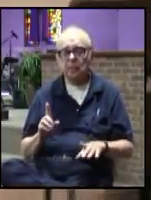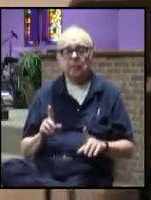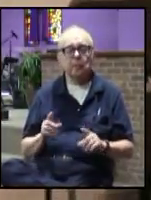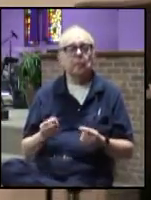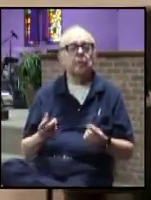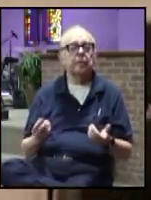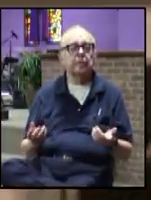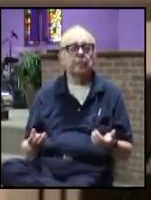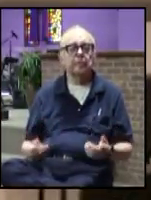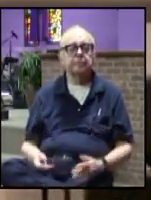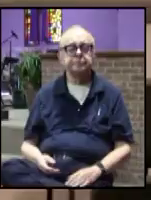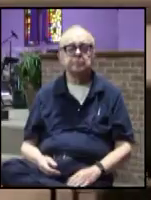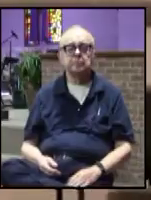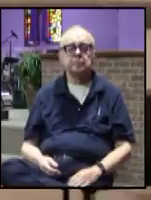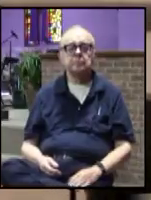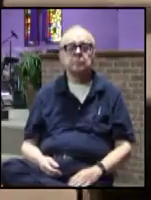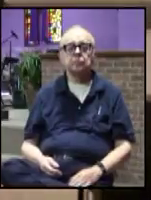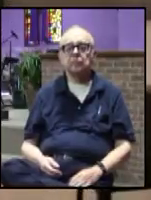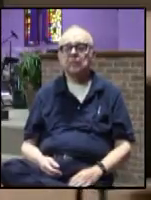What do?